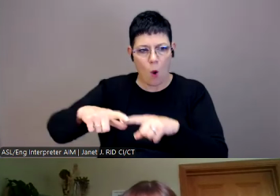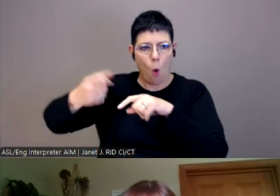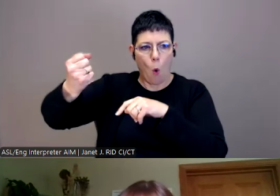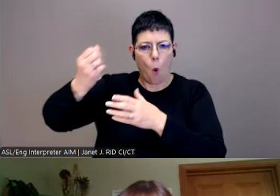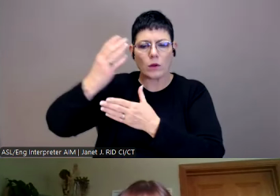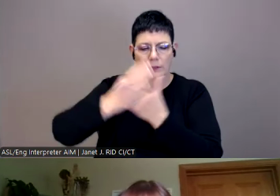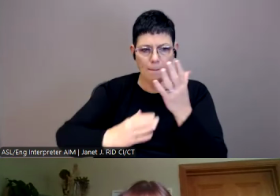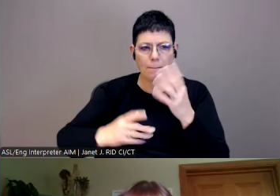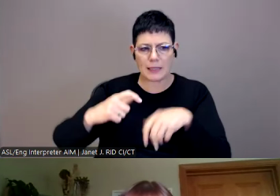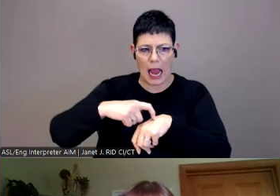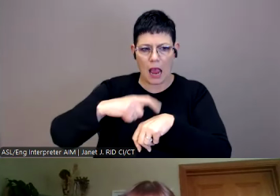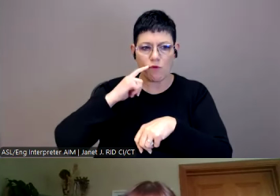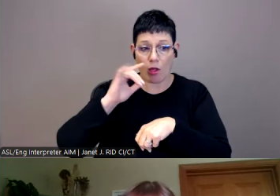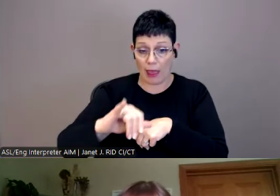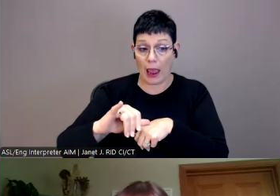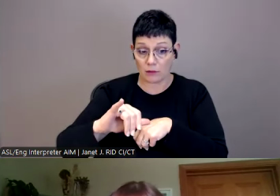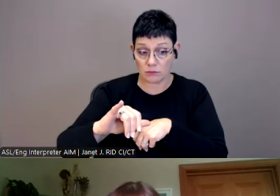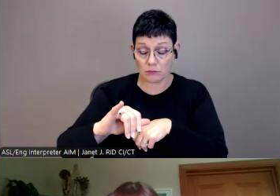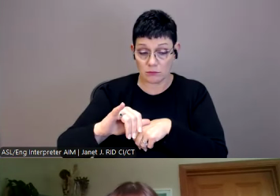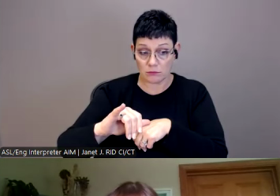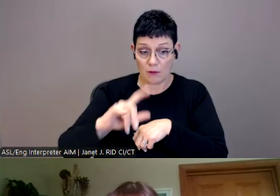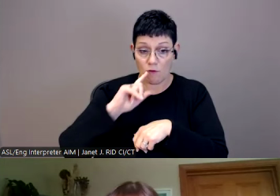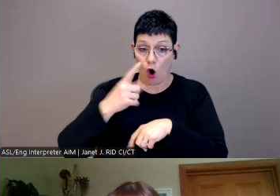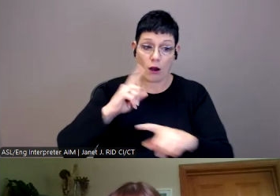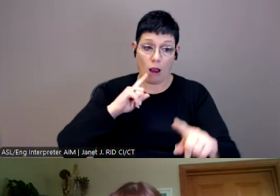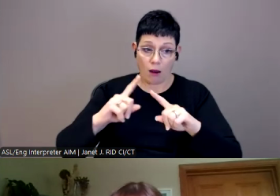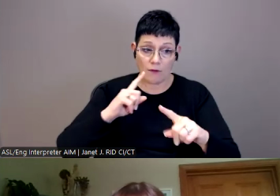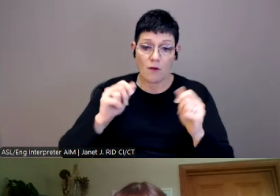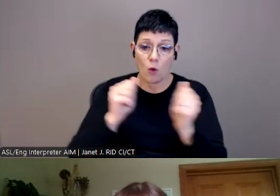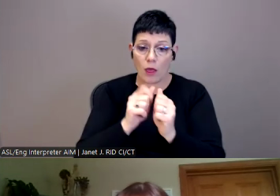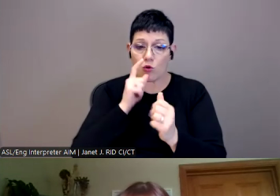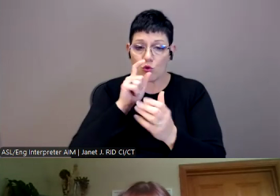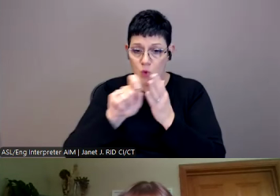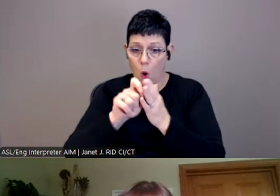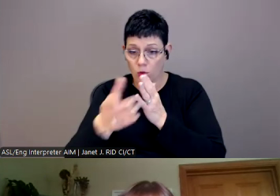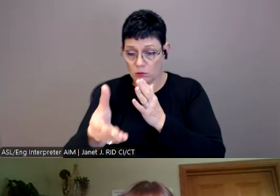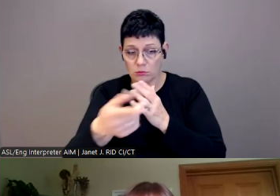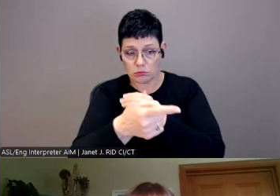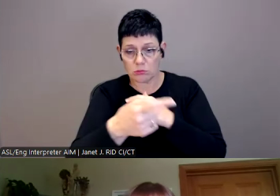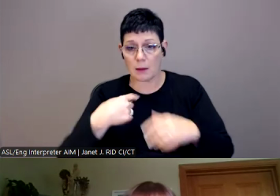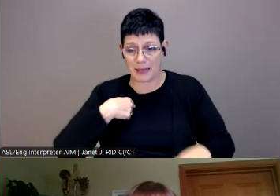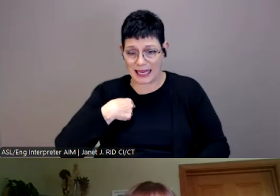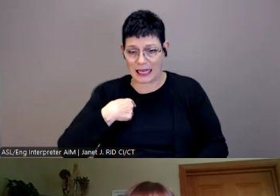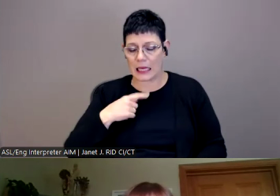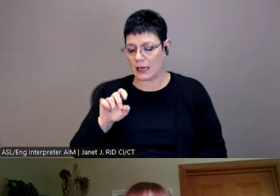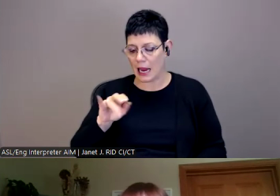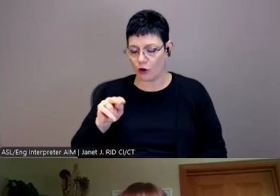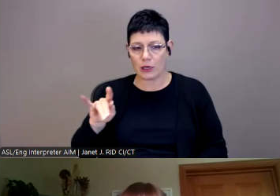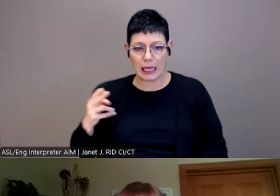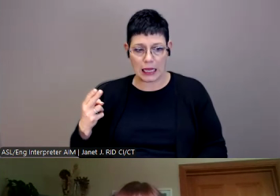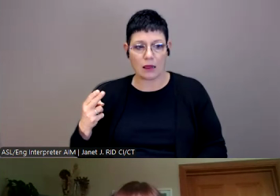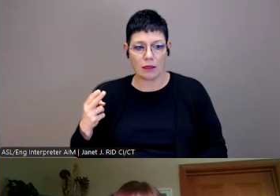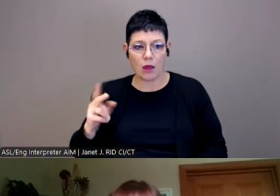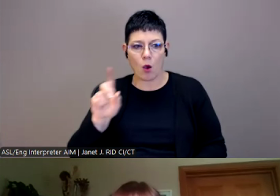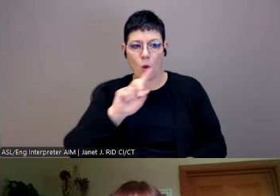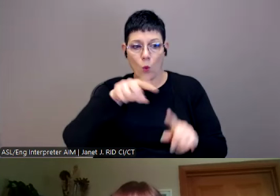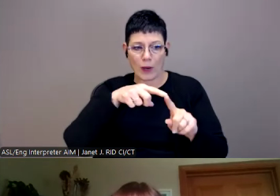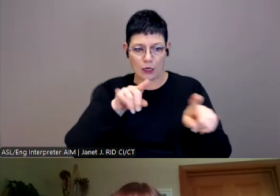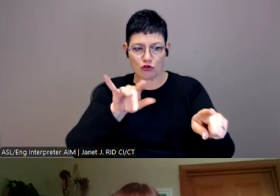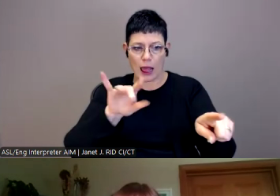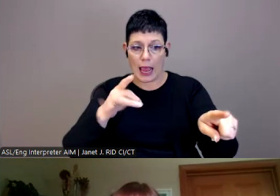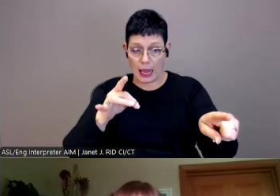shop with the toolkit authors here, myself, Erin, and Keith, on these dates